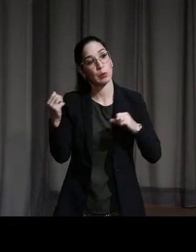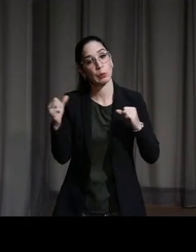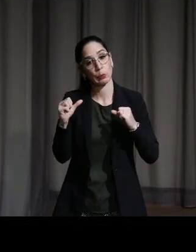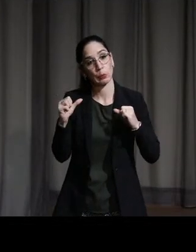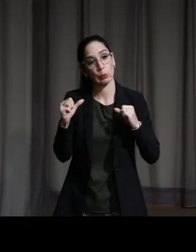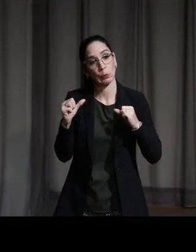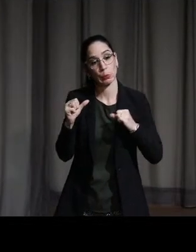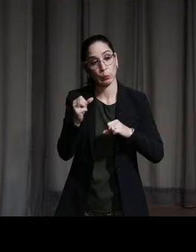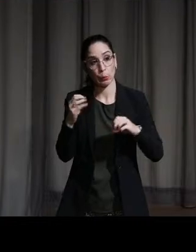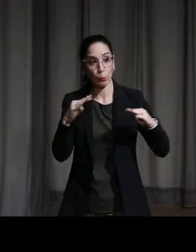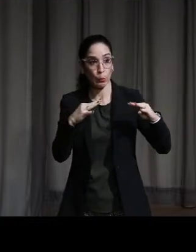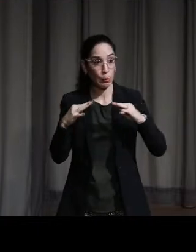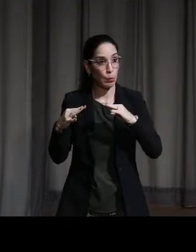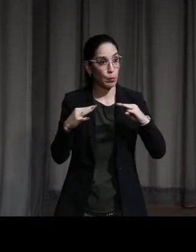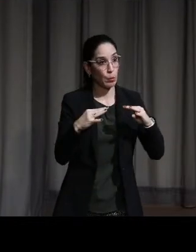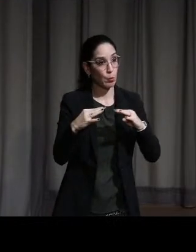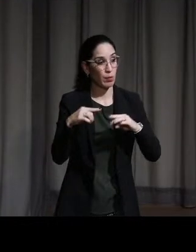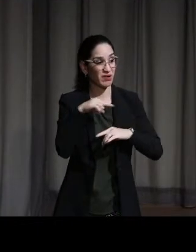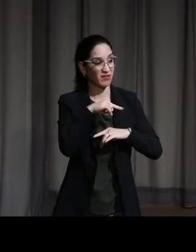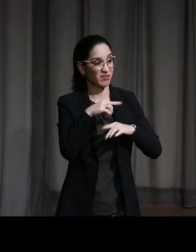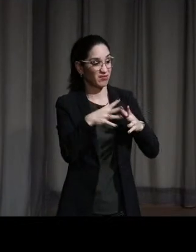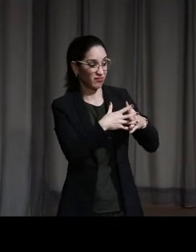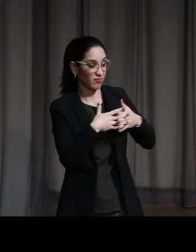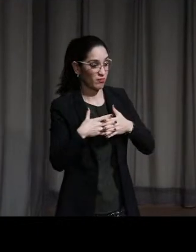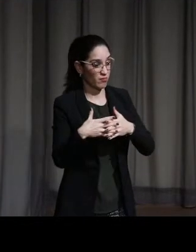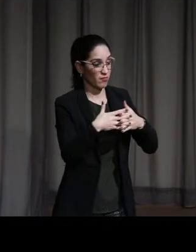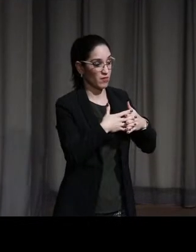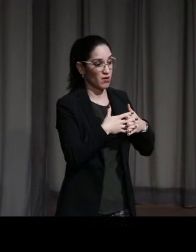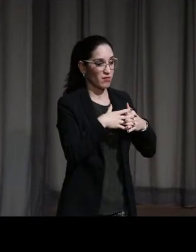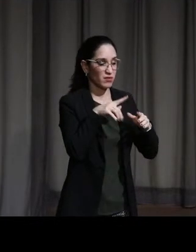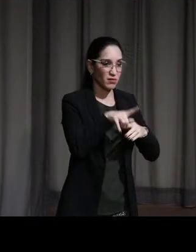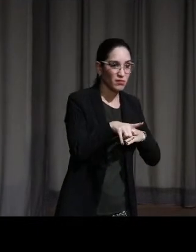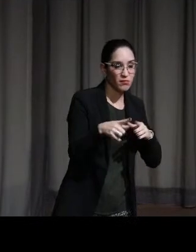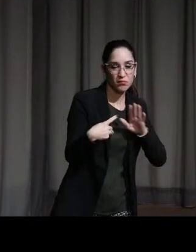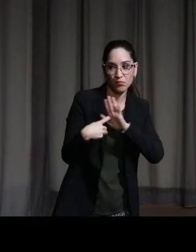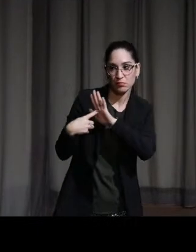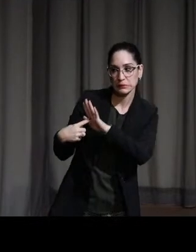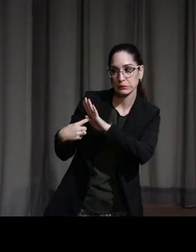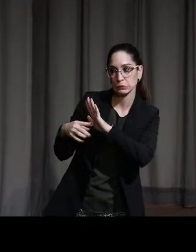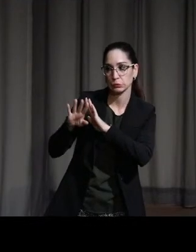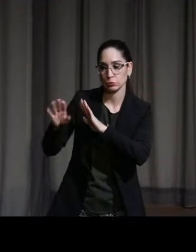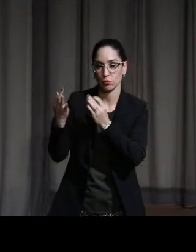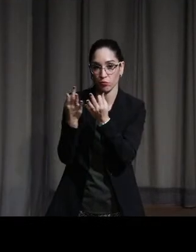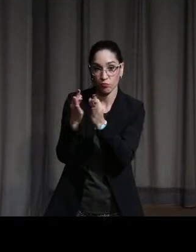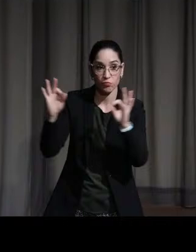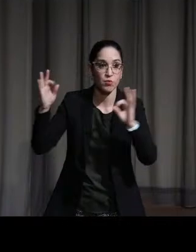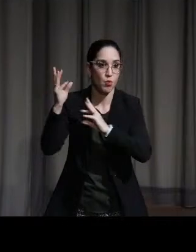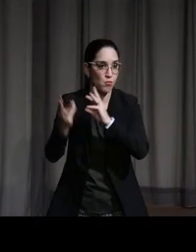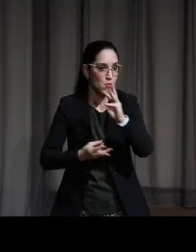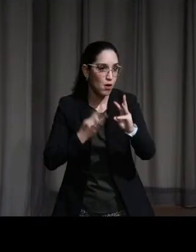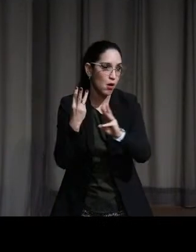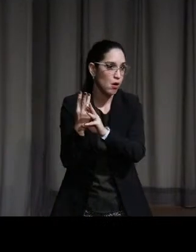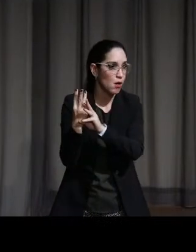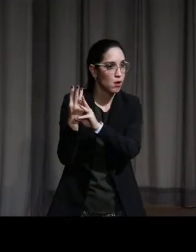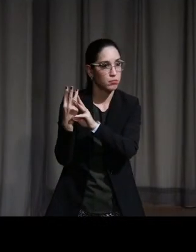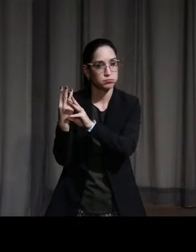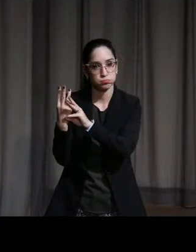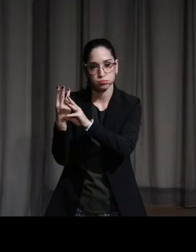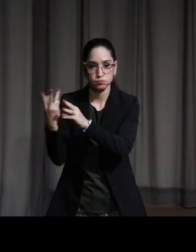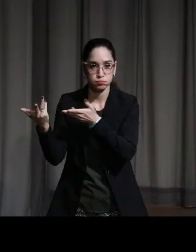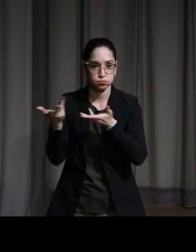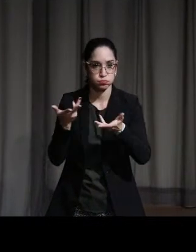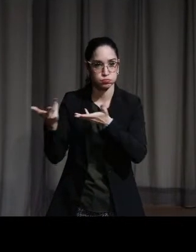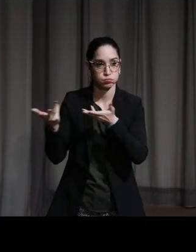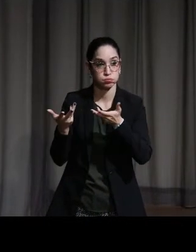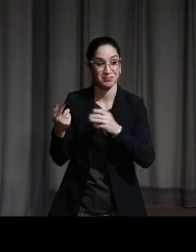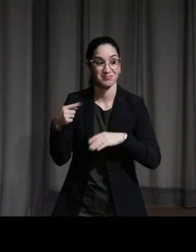keen on abstract expressionism as a kind of a style that invoked the freedom of the free world. Right. And born in New